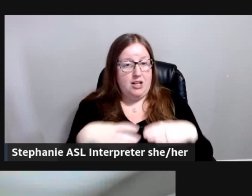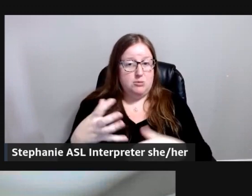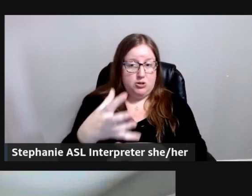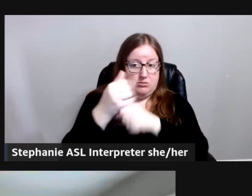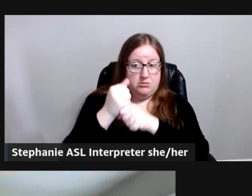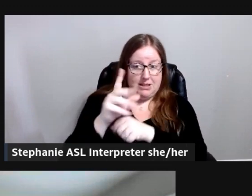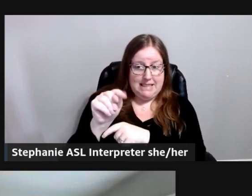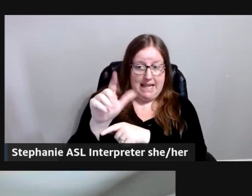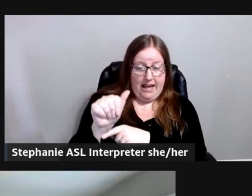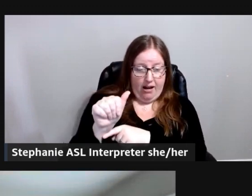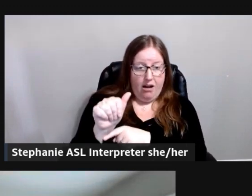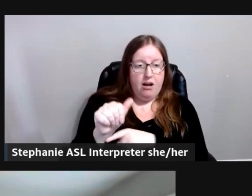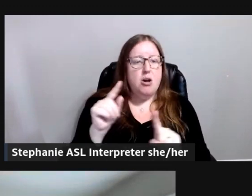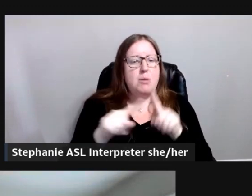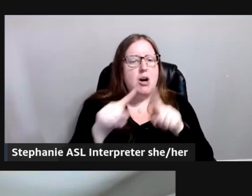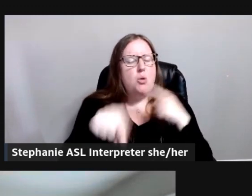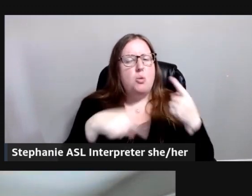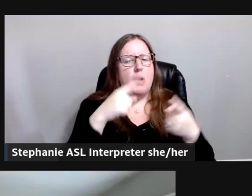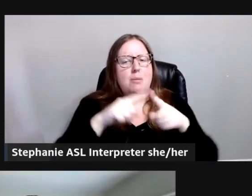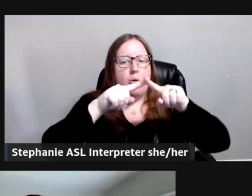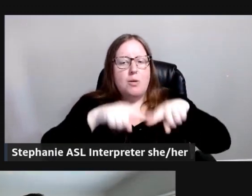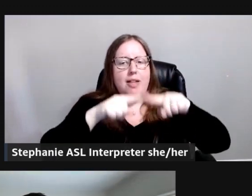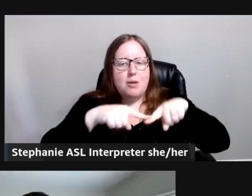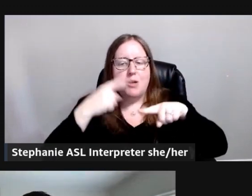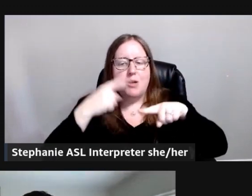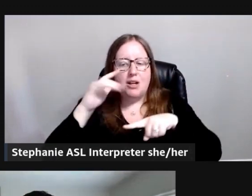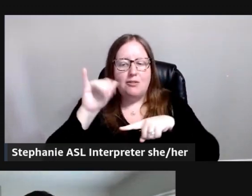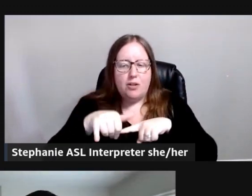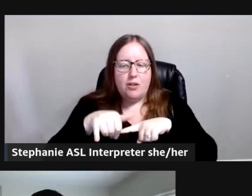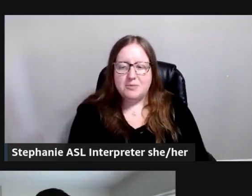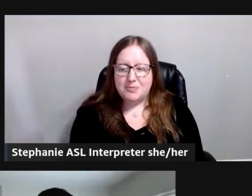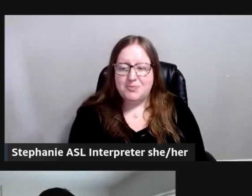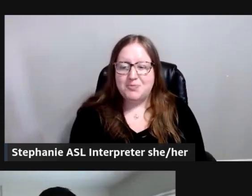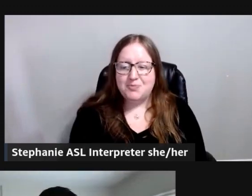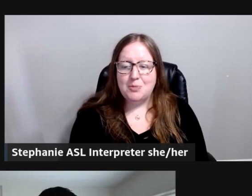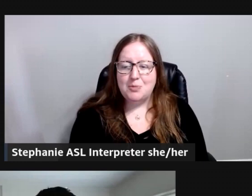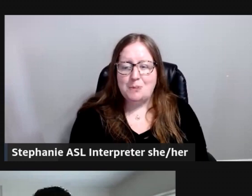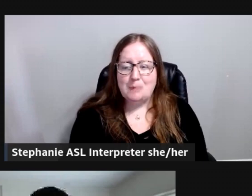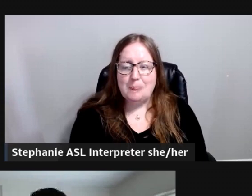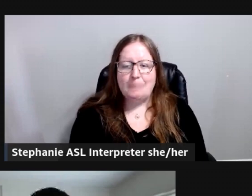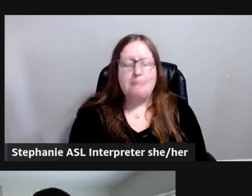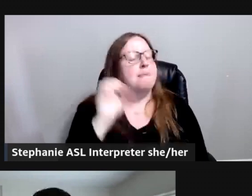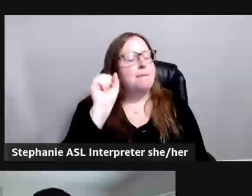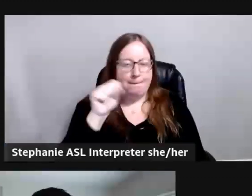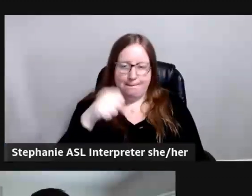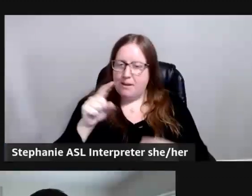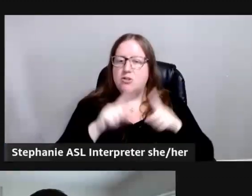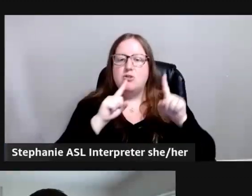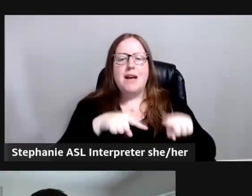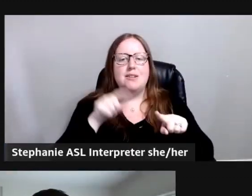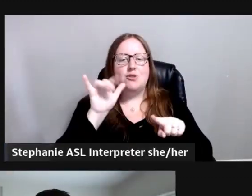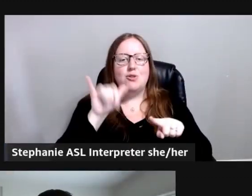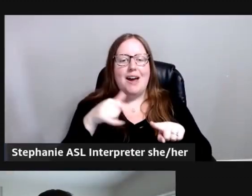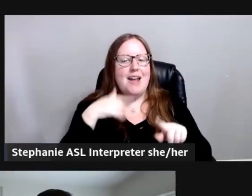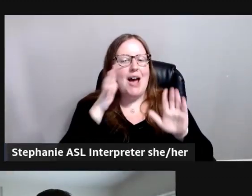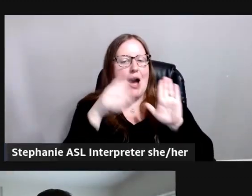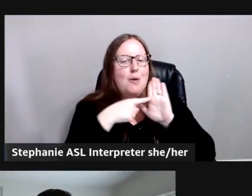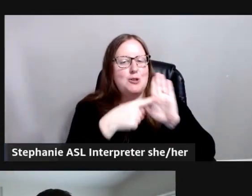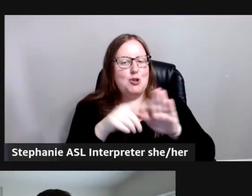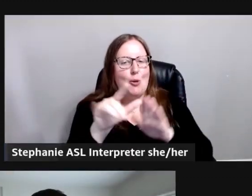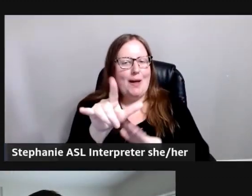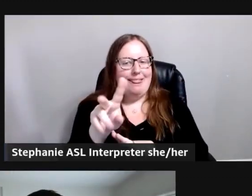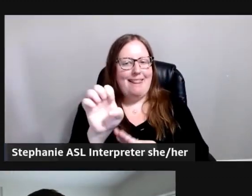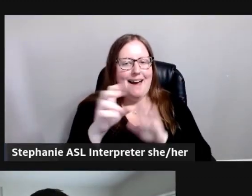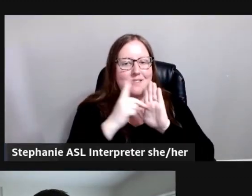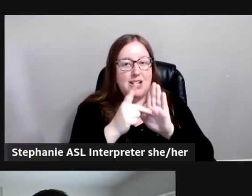But also, what about the reliability of that data? Yeah, so Kyle, I mean, to answer all of this, how about I show you a live